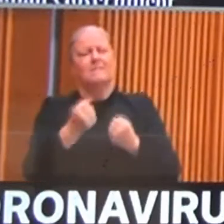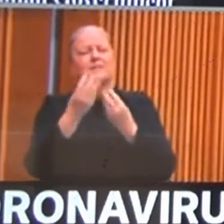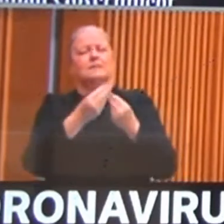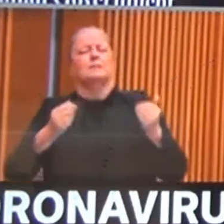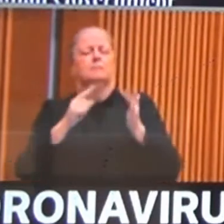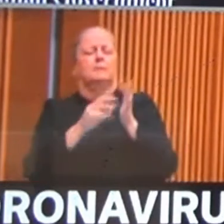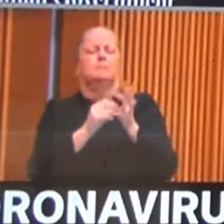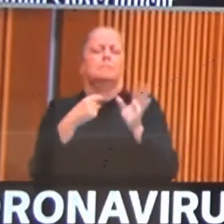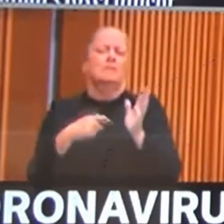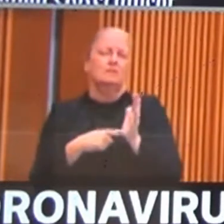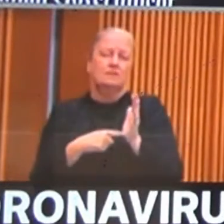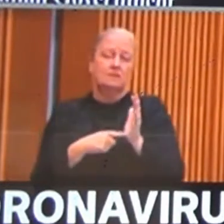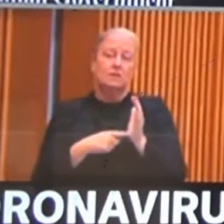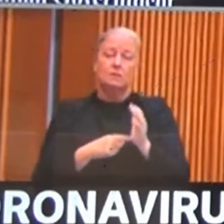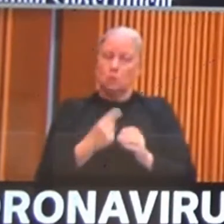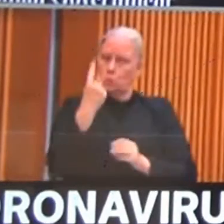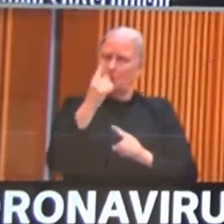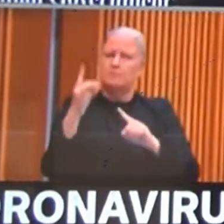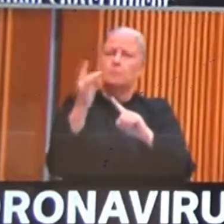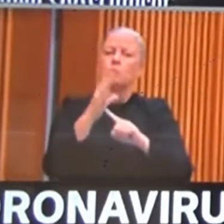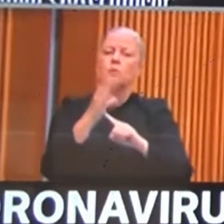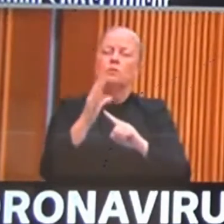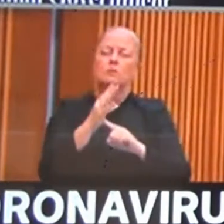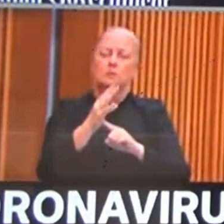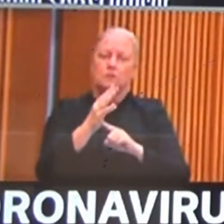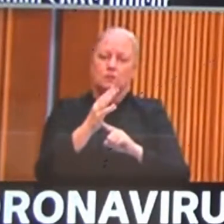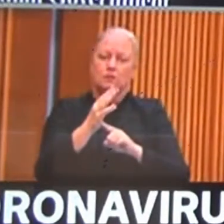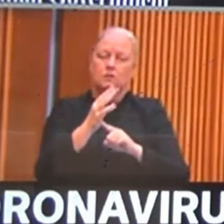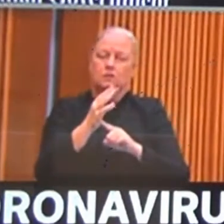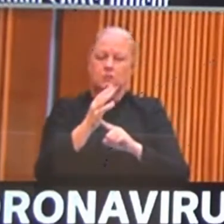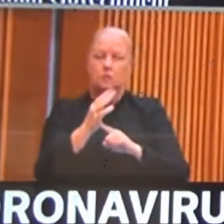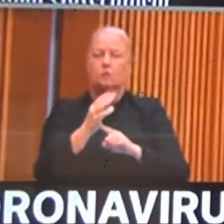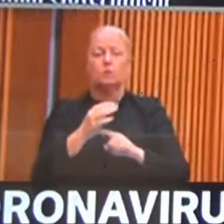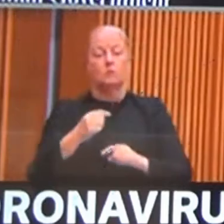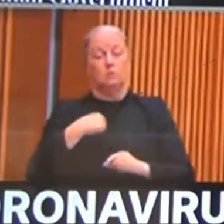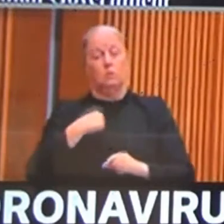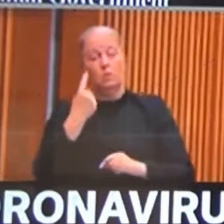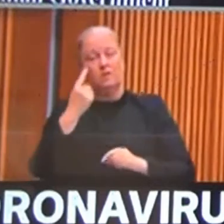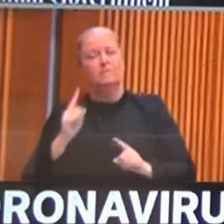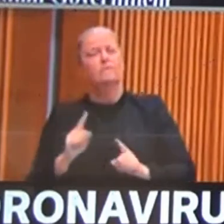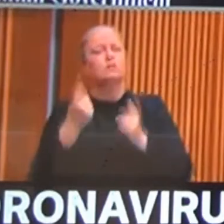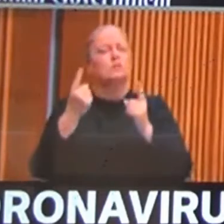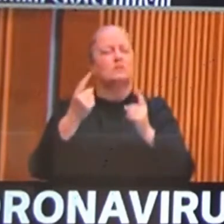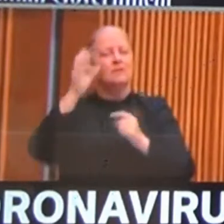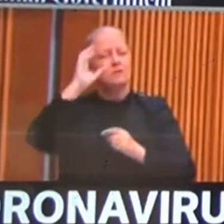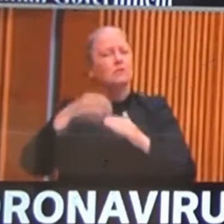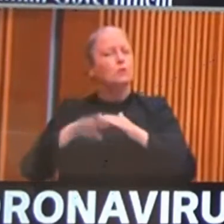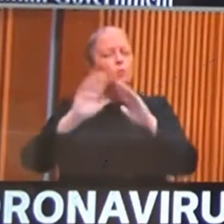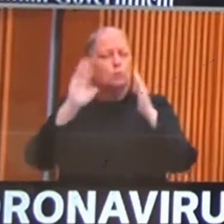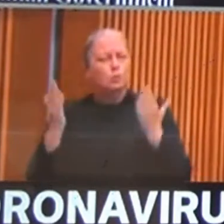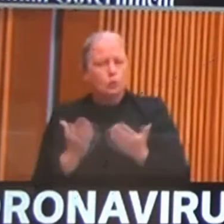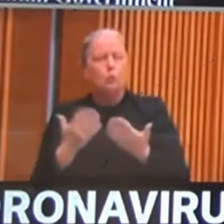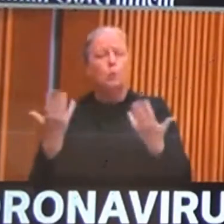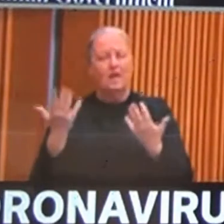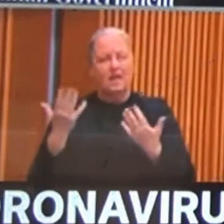most important measure we've taken was to be one of the first countries in the world, and we were criticised at the time for closing the borders